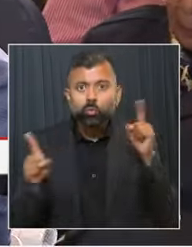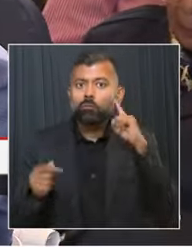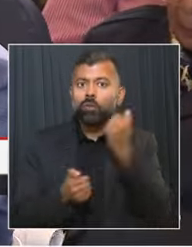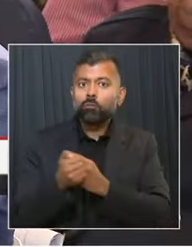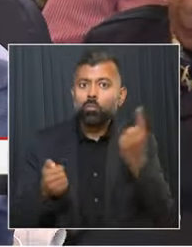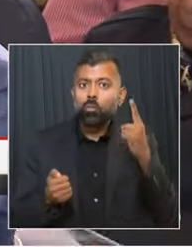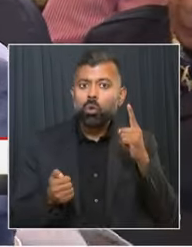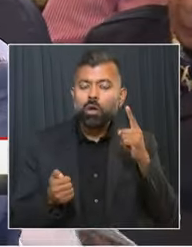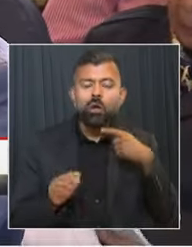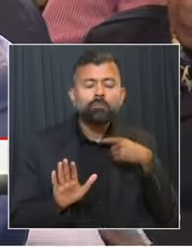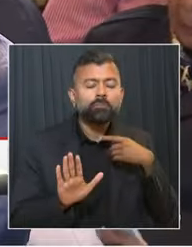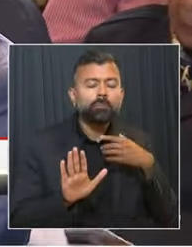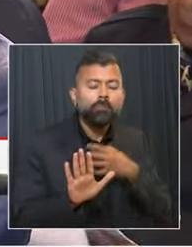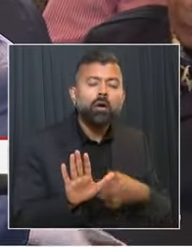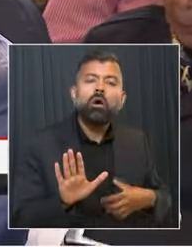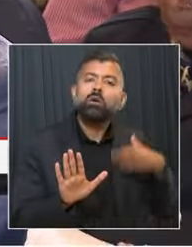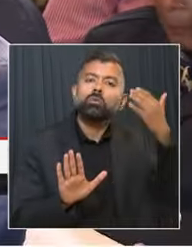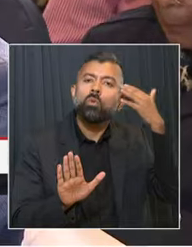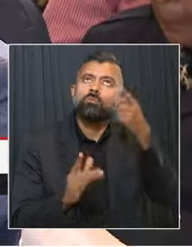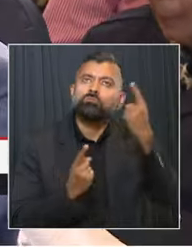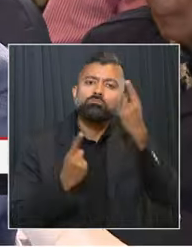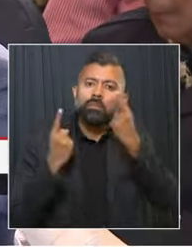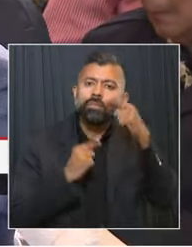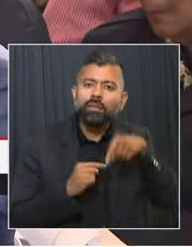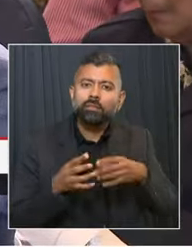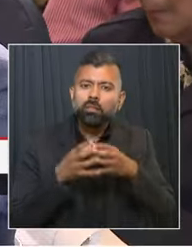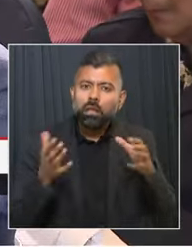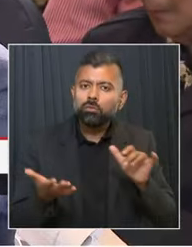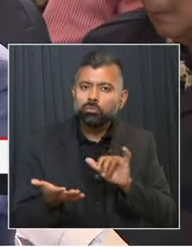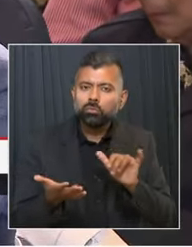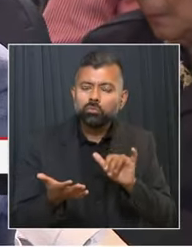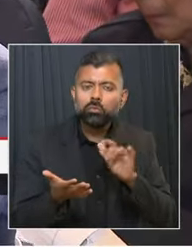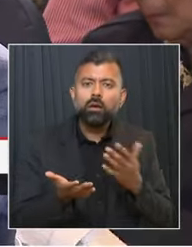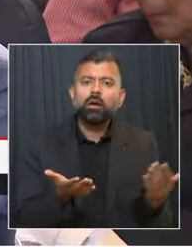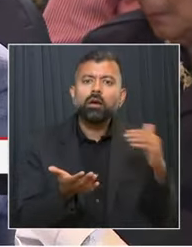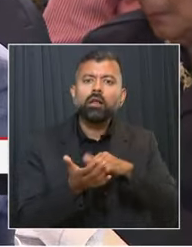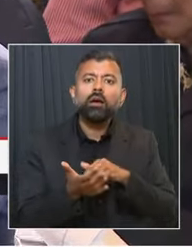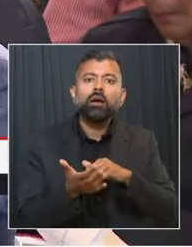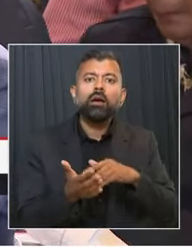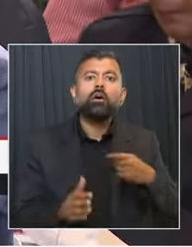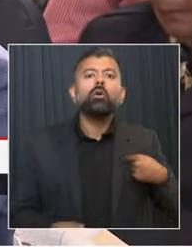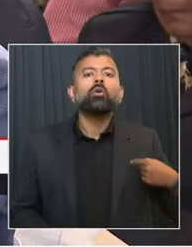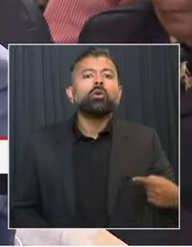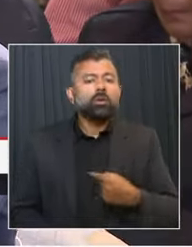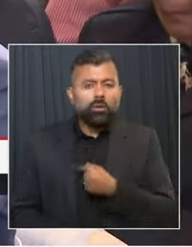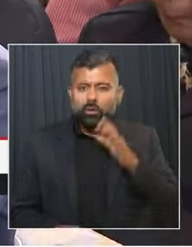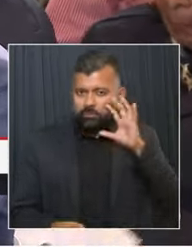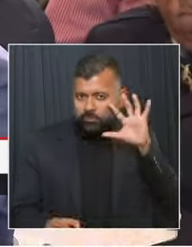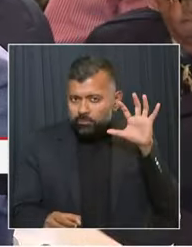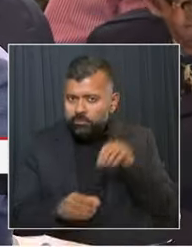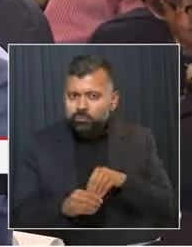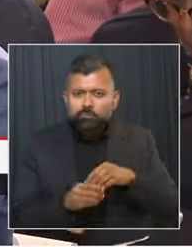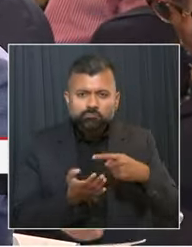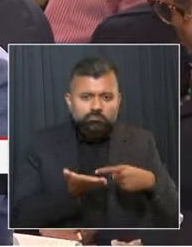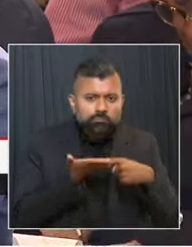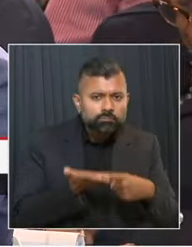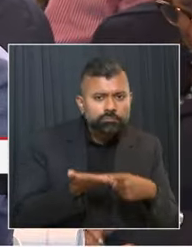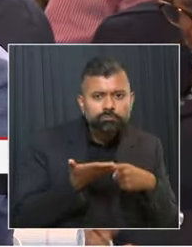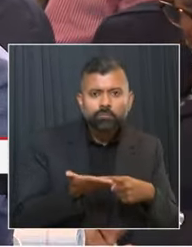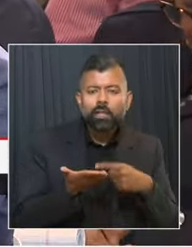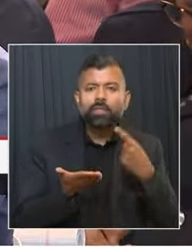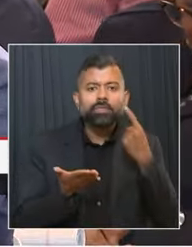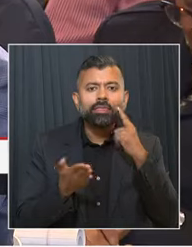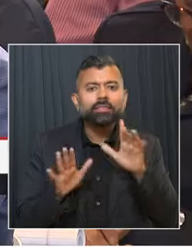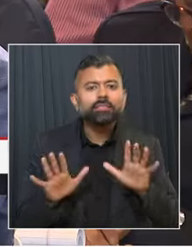with when we have this oversight process. And so, again, we're going to engage, and we're encouraging the participation from all stakeholders, residents,